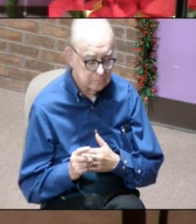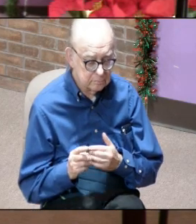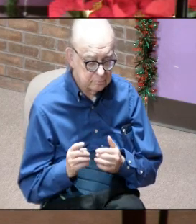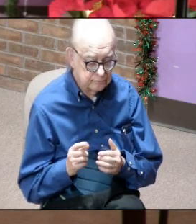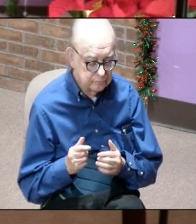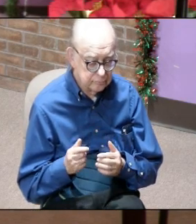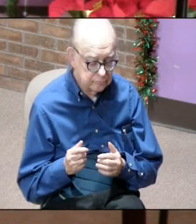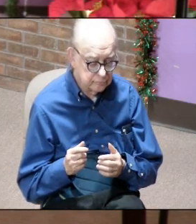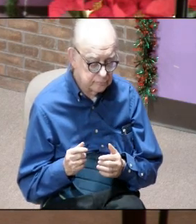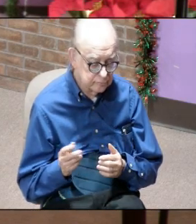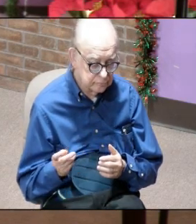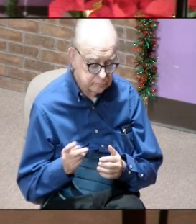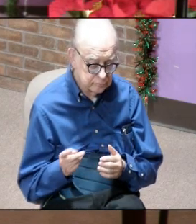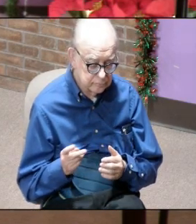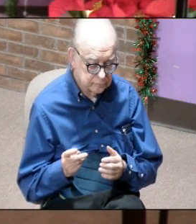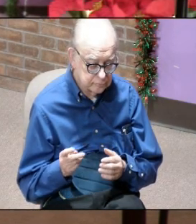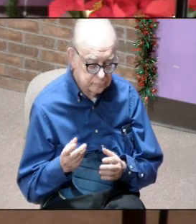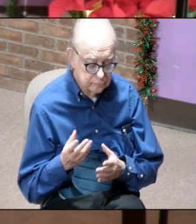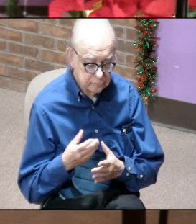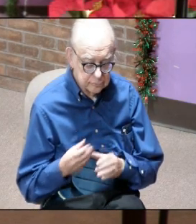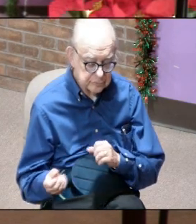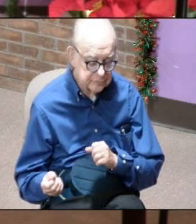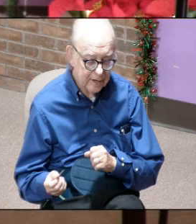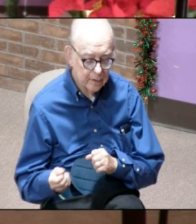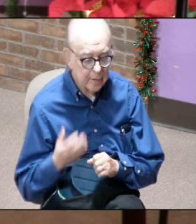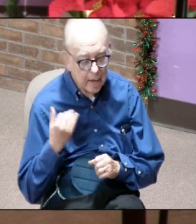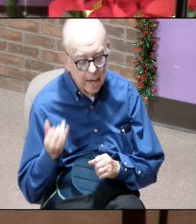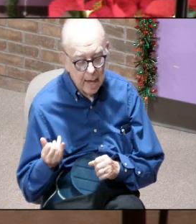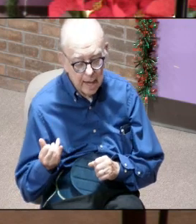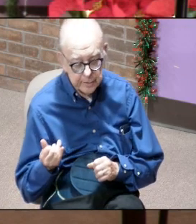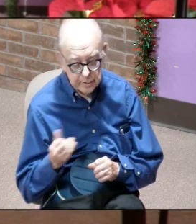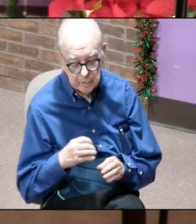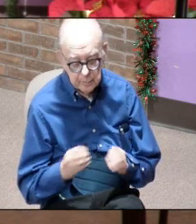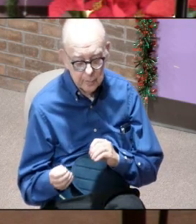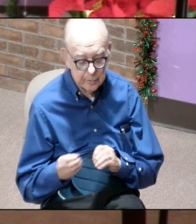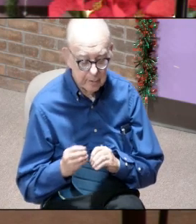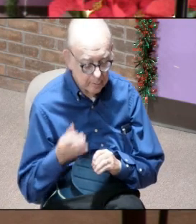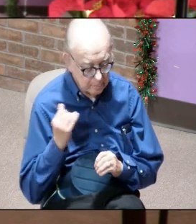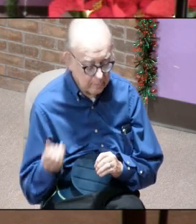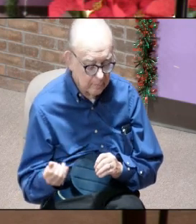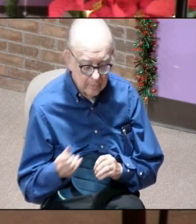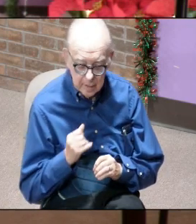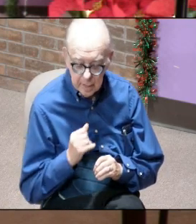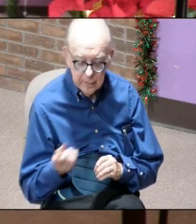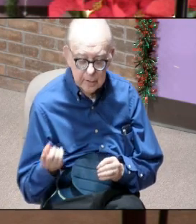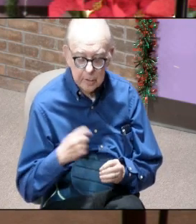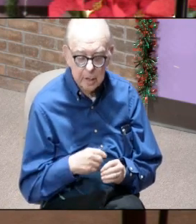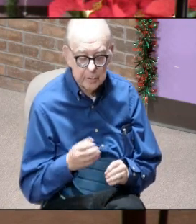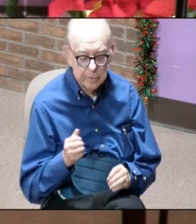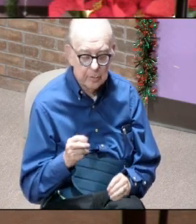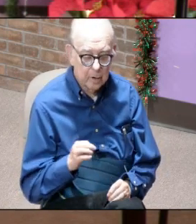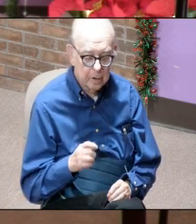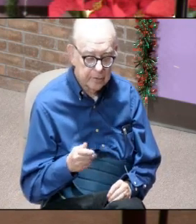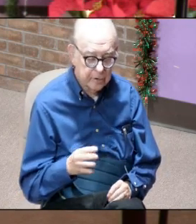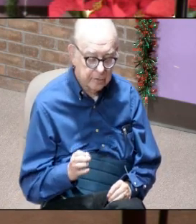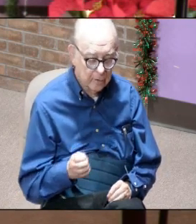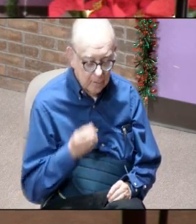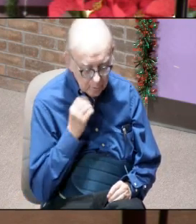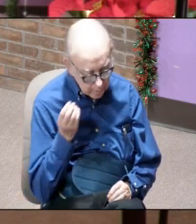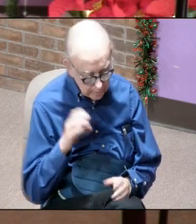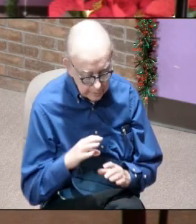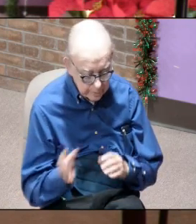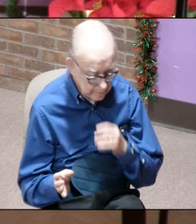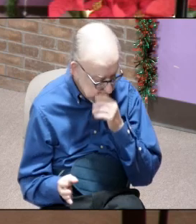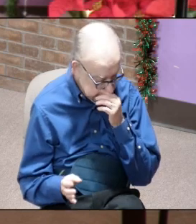Gloria and Mike had moved out of the house and they went to California. And Archie and Ann are coming for Christmas. And they've